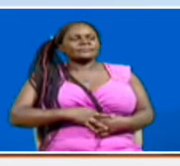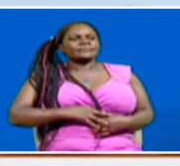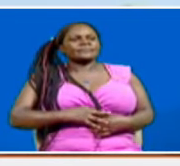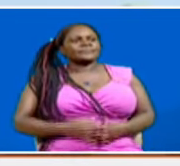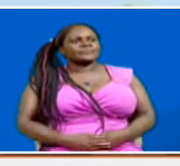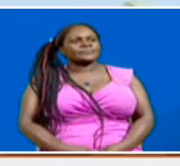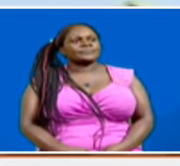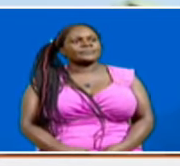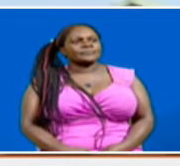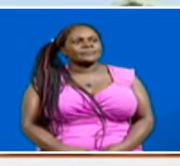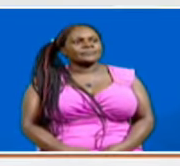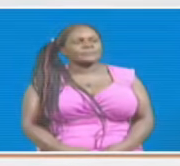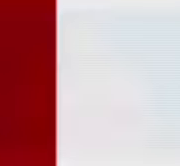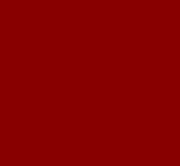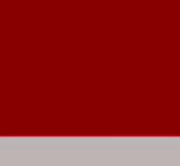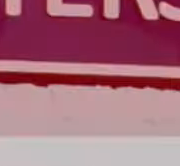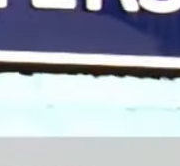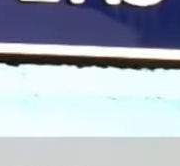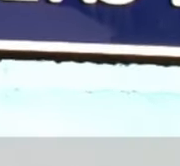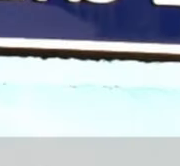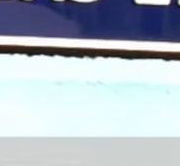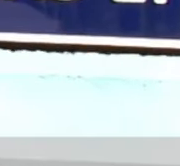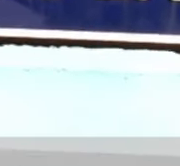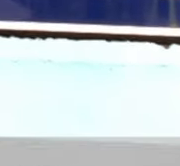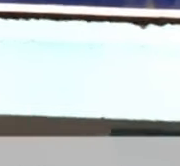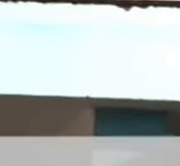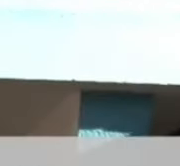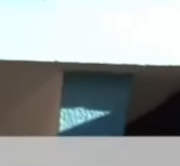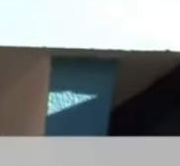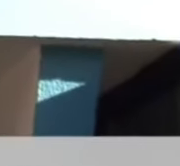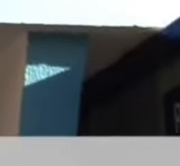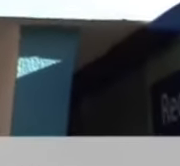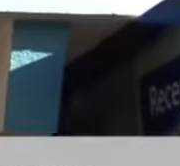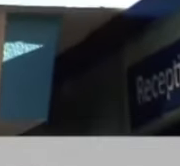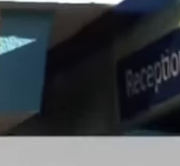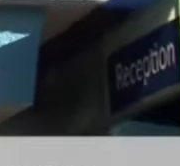KTN News. Another break still to come.